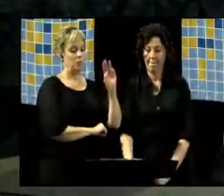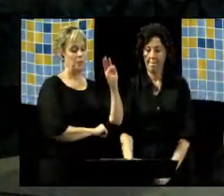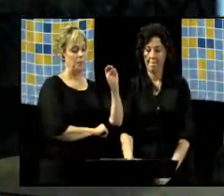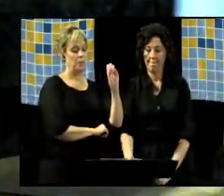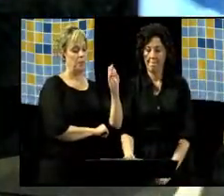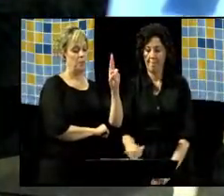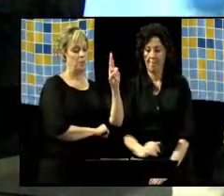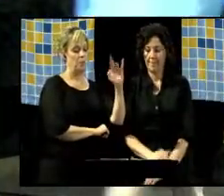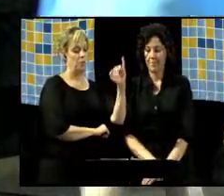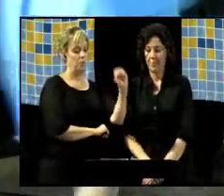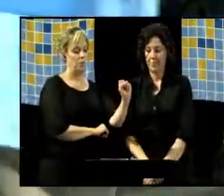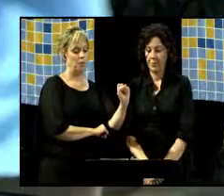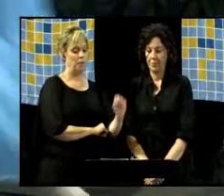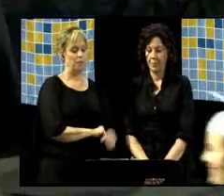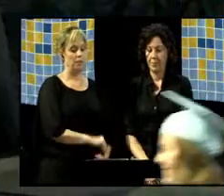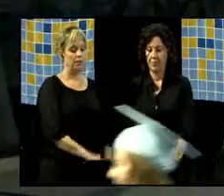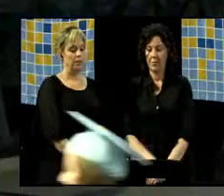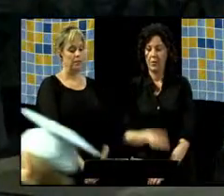Morris.